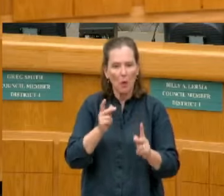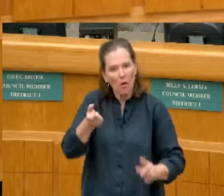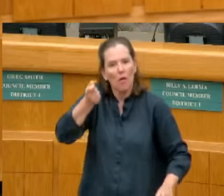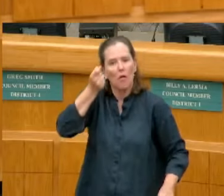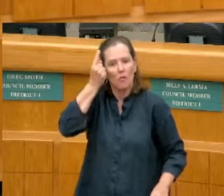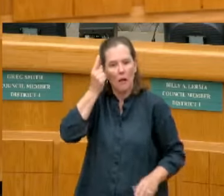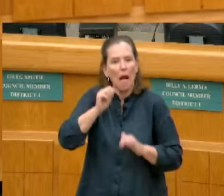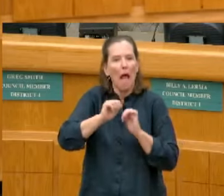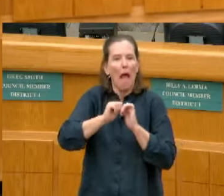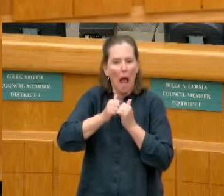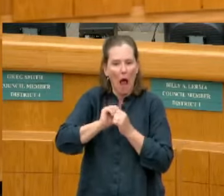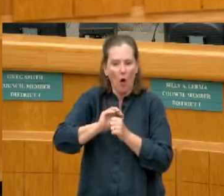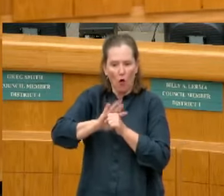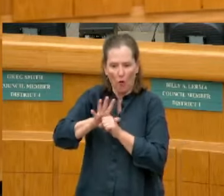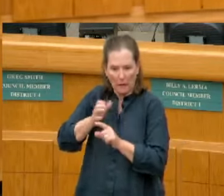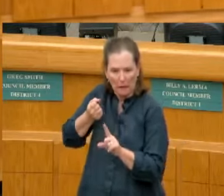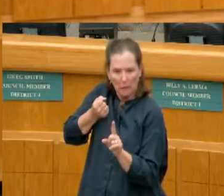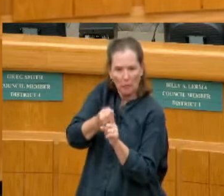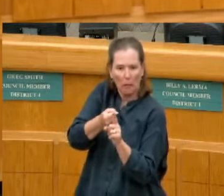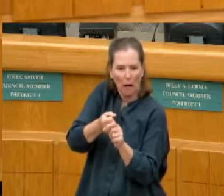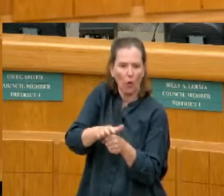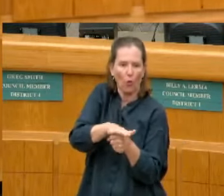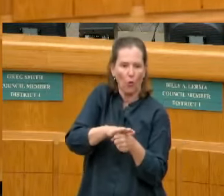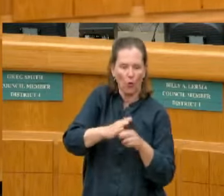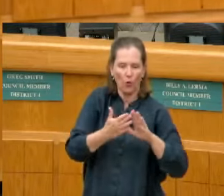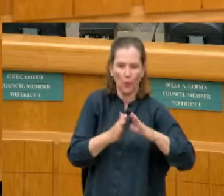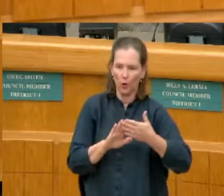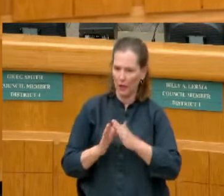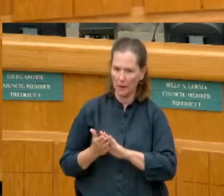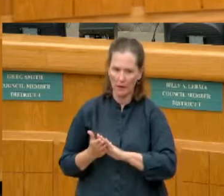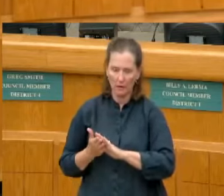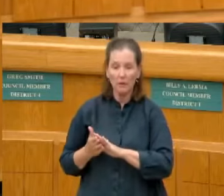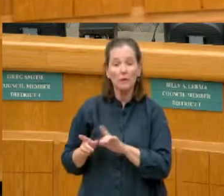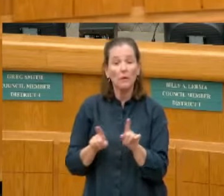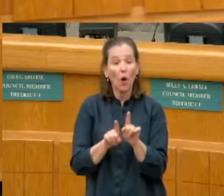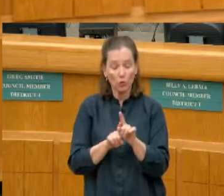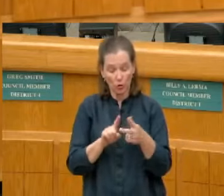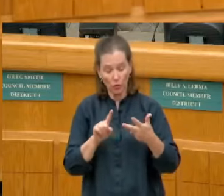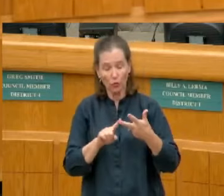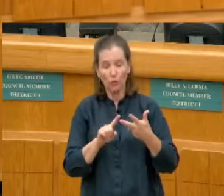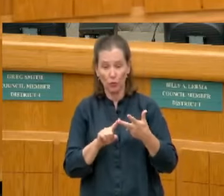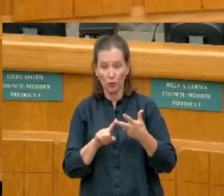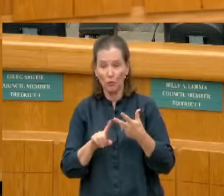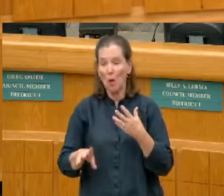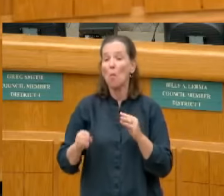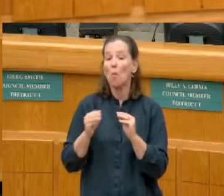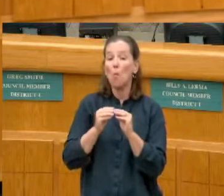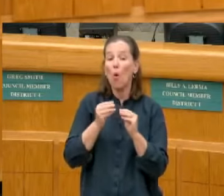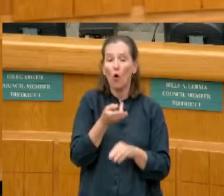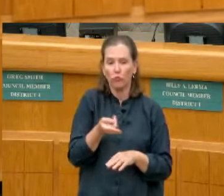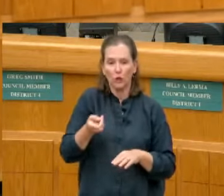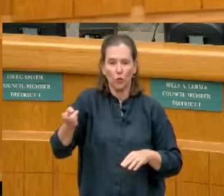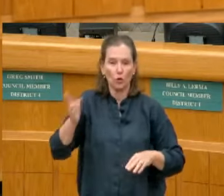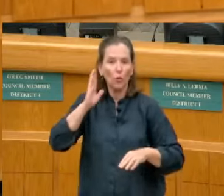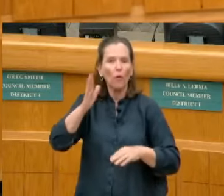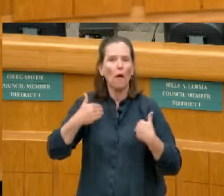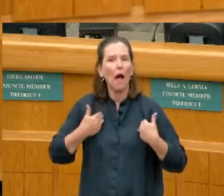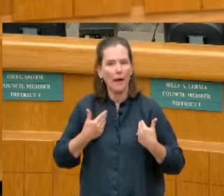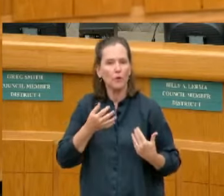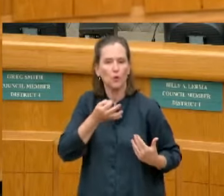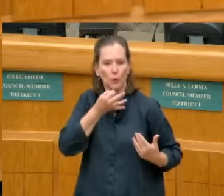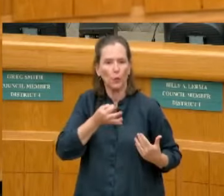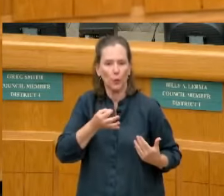faring with COVID-19. I also want to talk about additional resources that are coming soon and additional resources